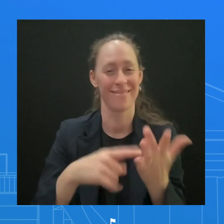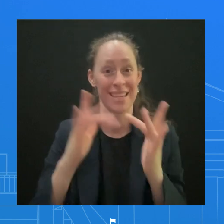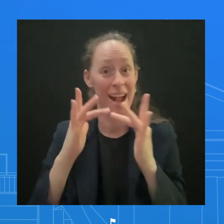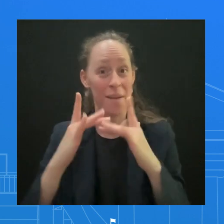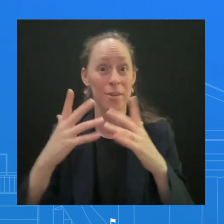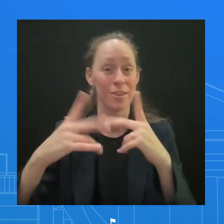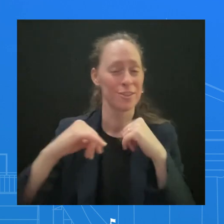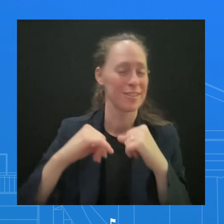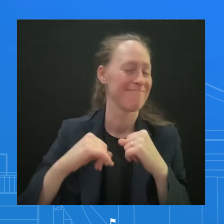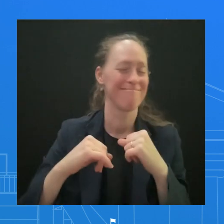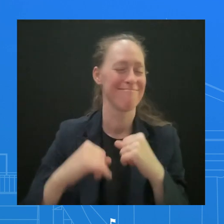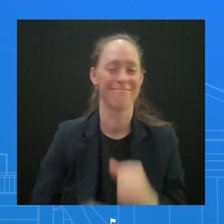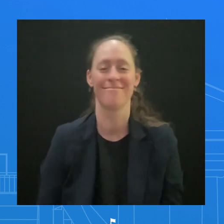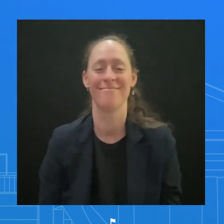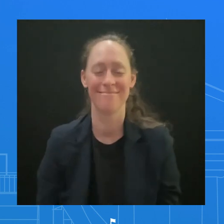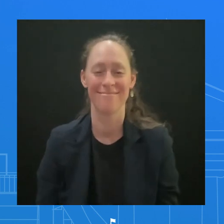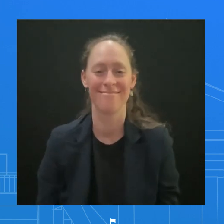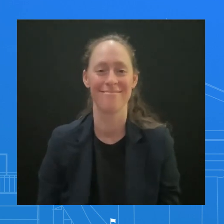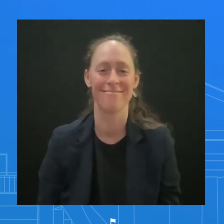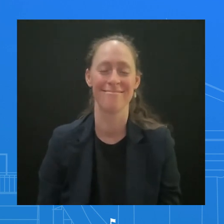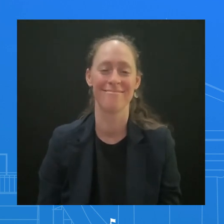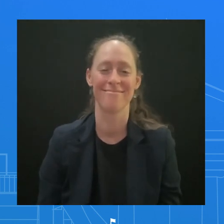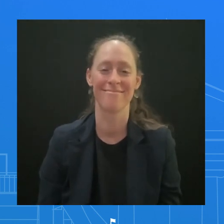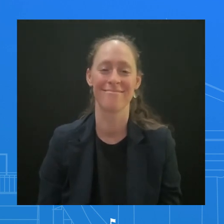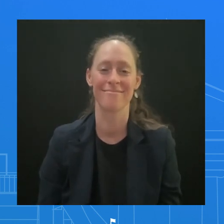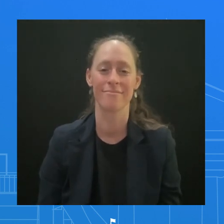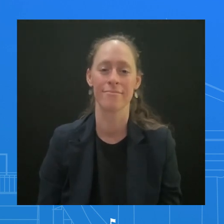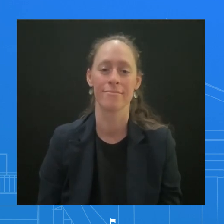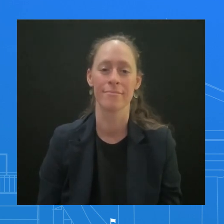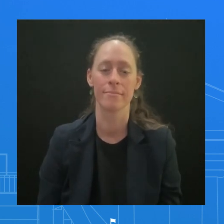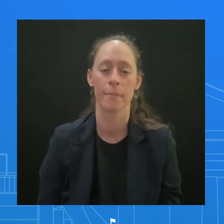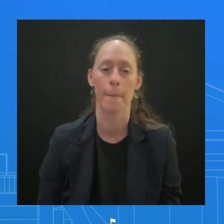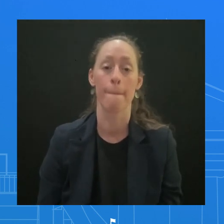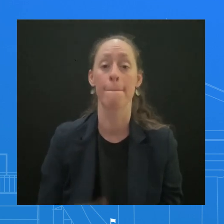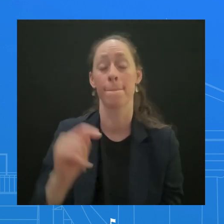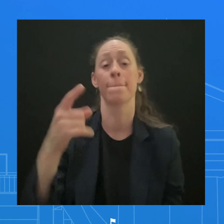we know that Beijing has influence in Pyongyang,